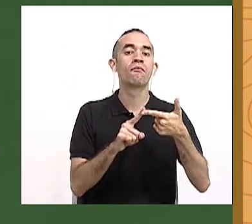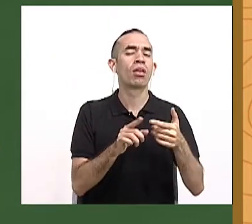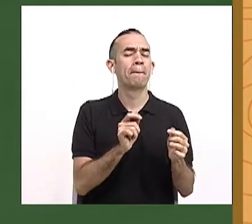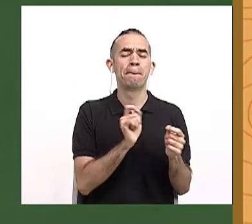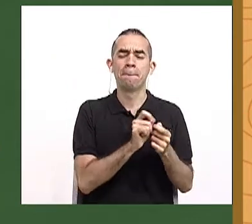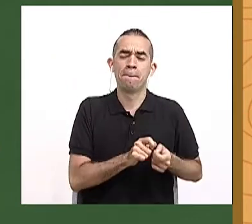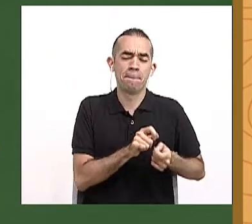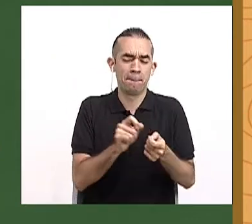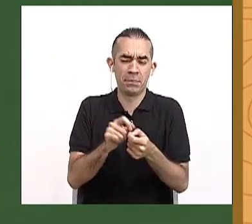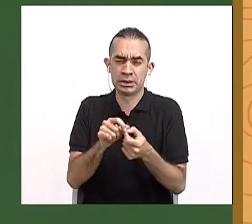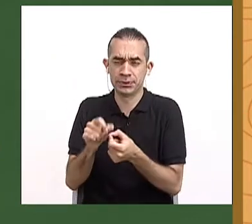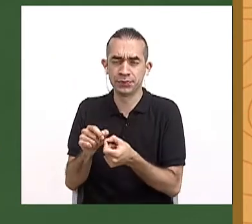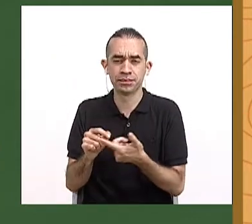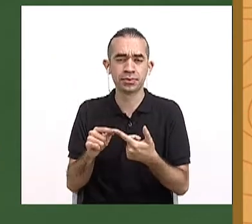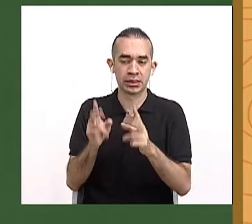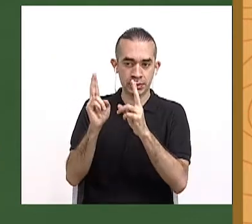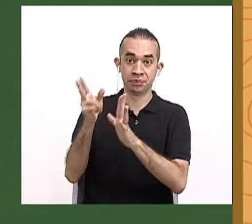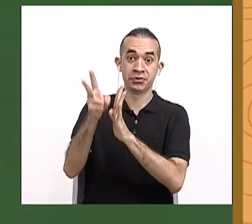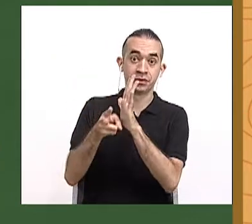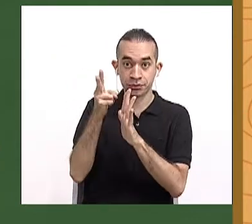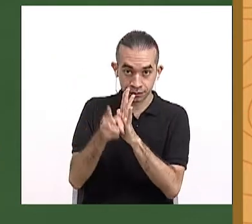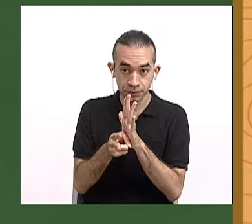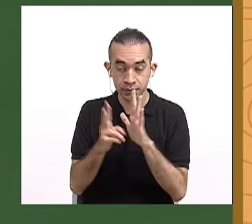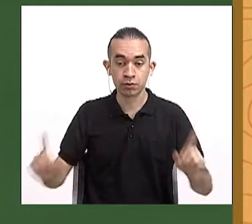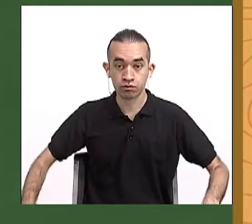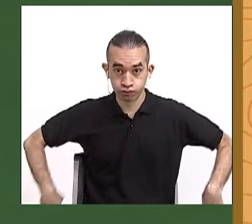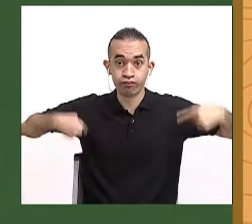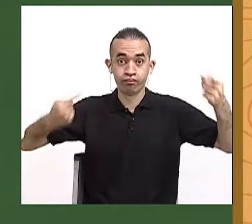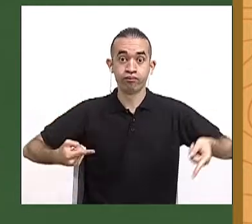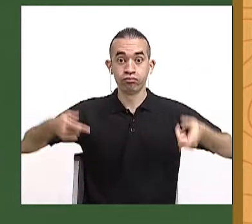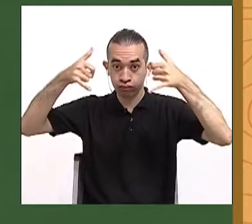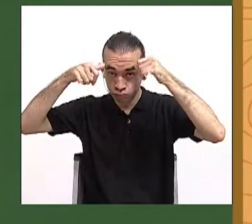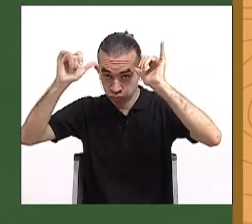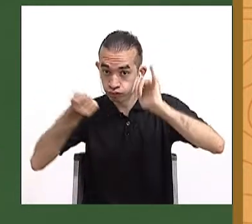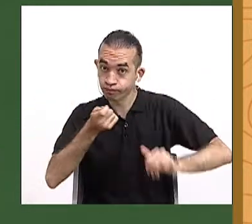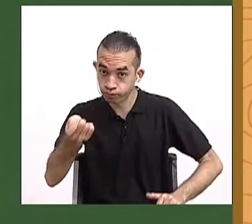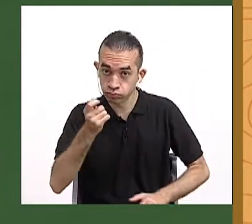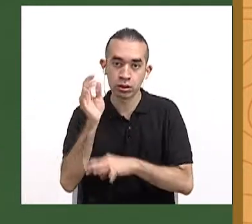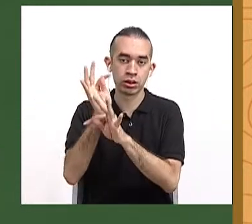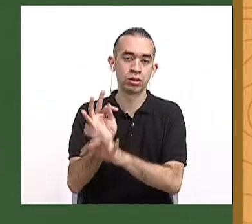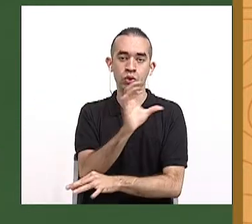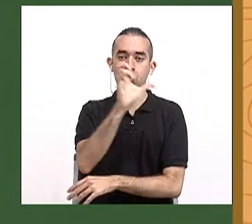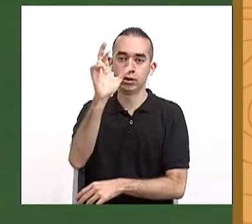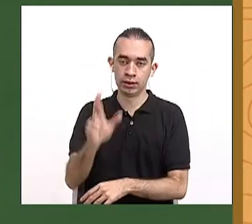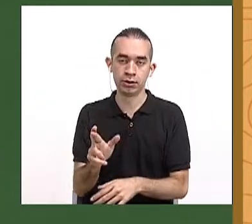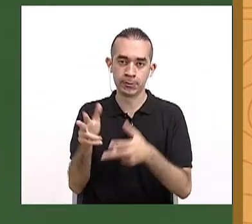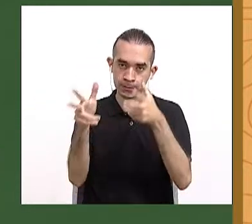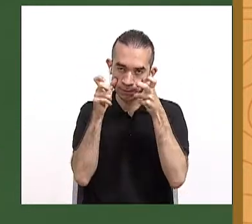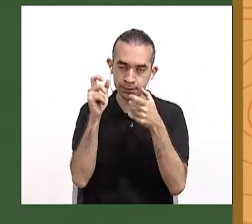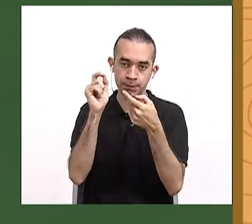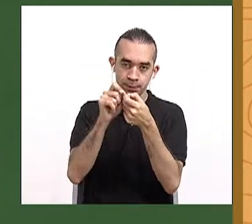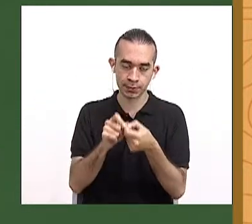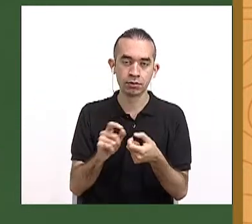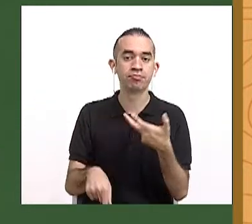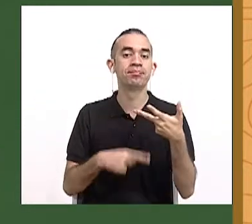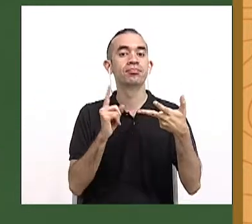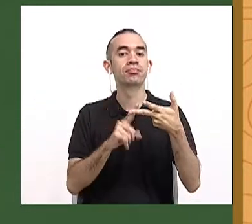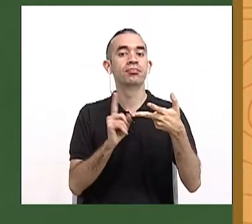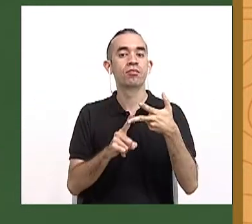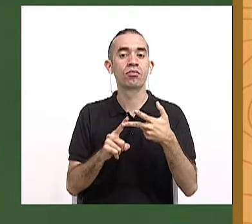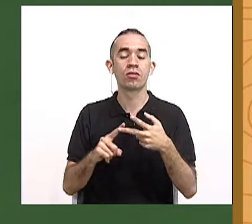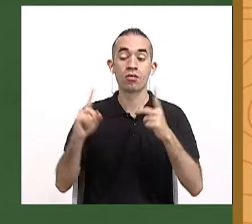video about oxording and oxcart traditions in Costa Rica. Give information about oxording and